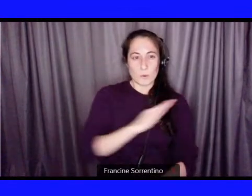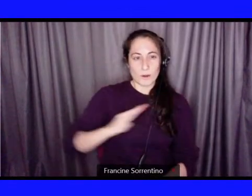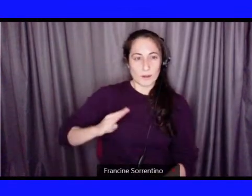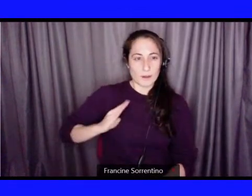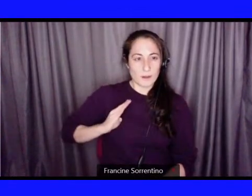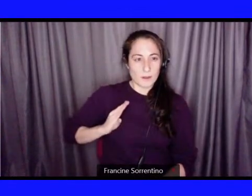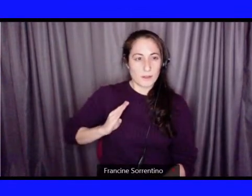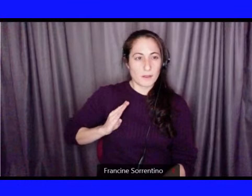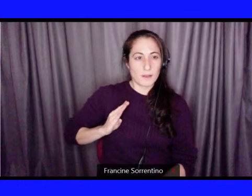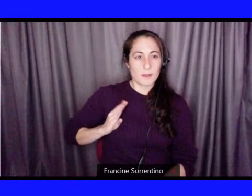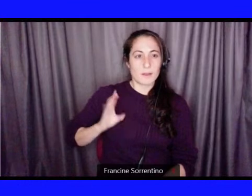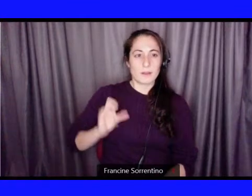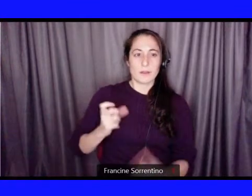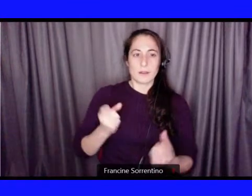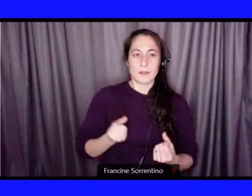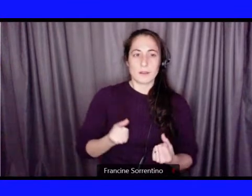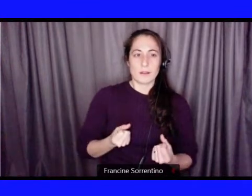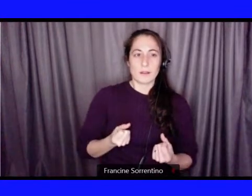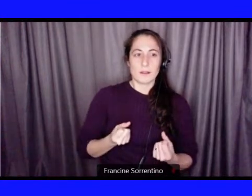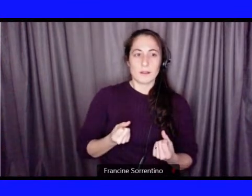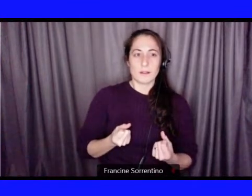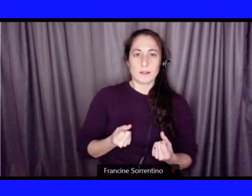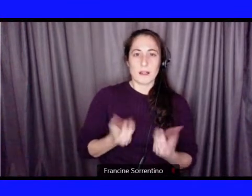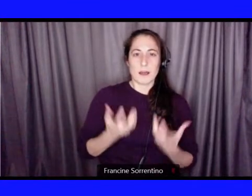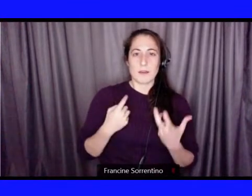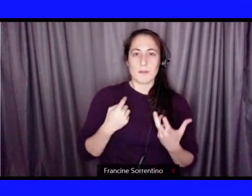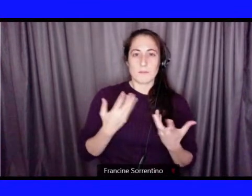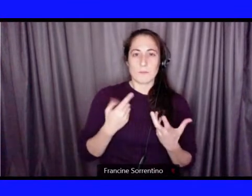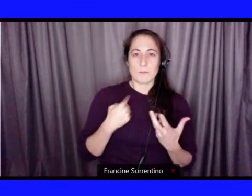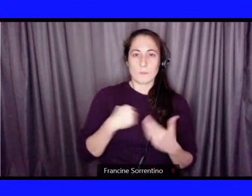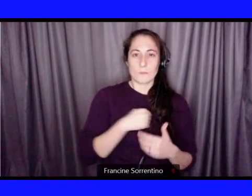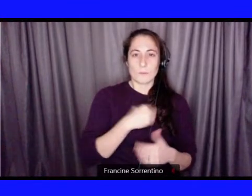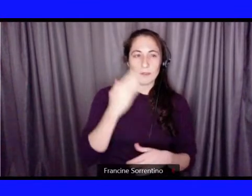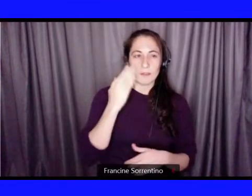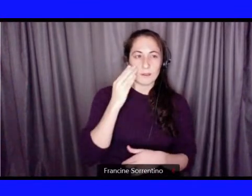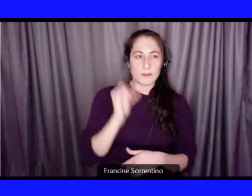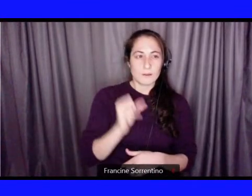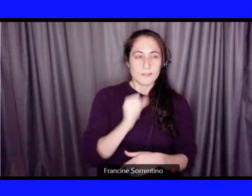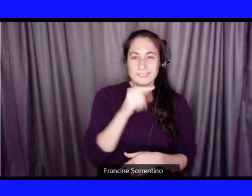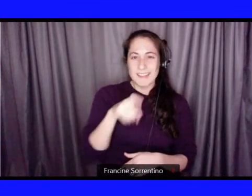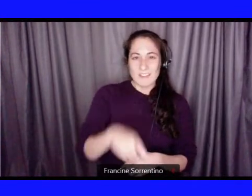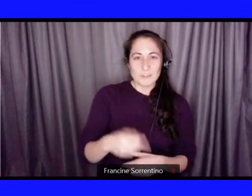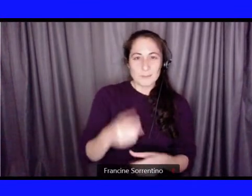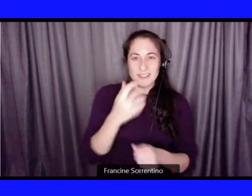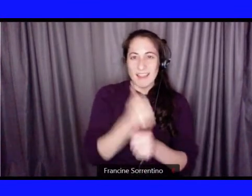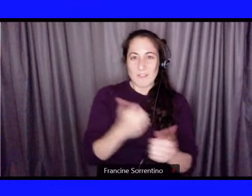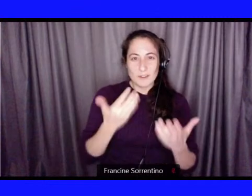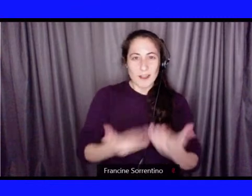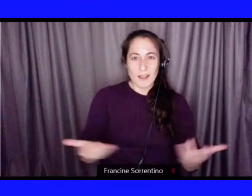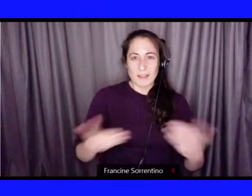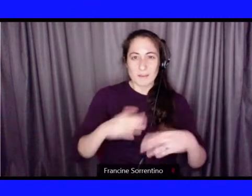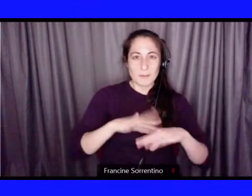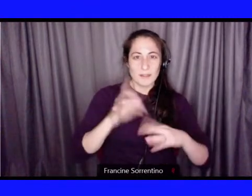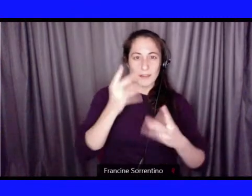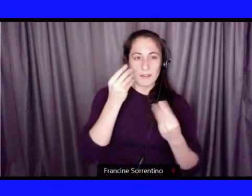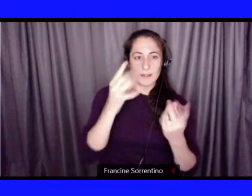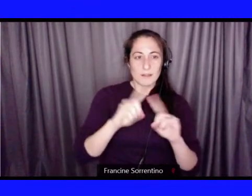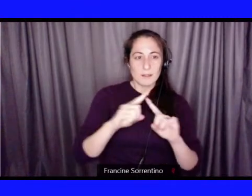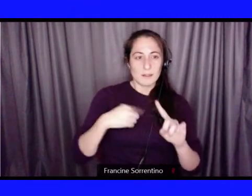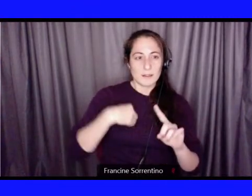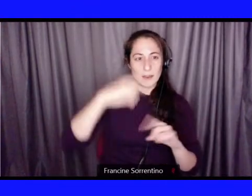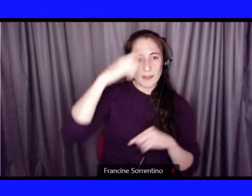present. I think it's good, and it's good to have us all aligned on these key pillars and metrics. So we'd welcome any